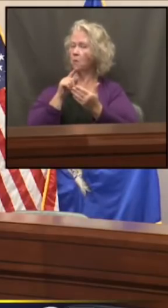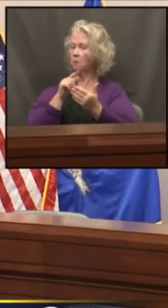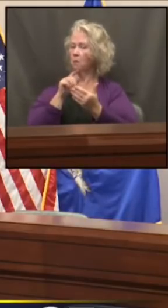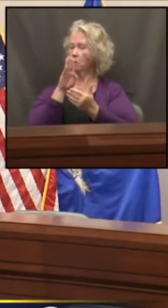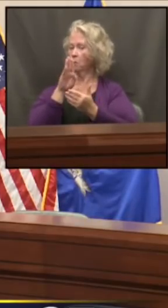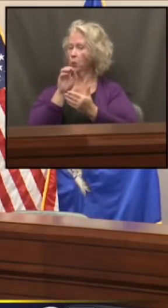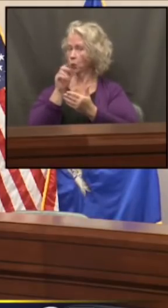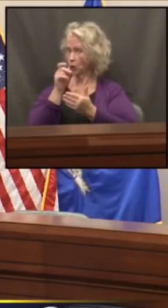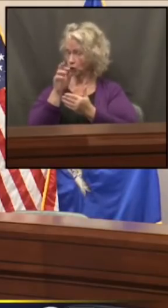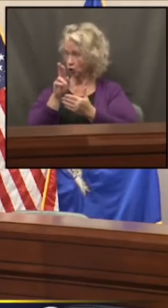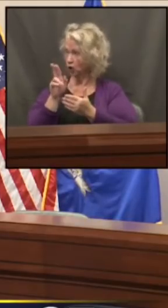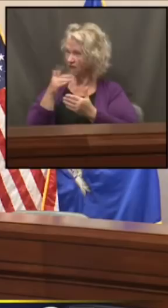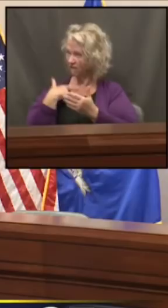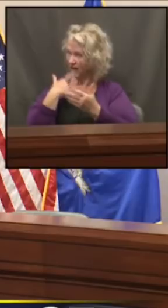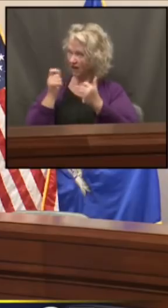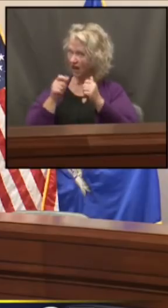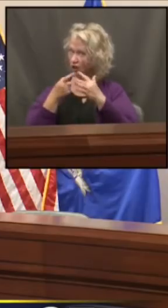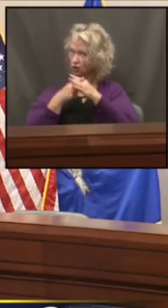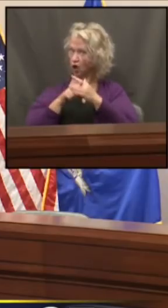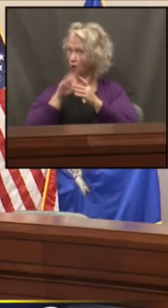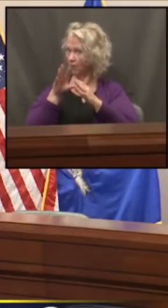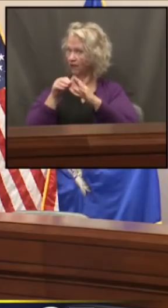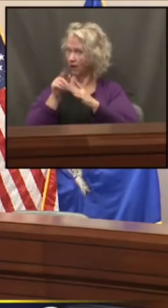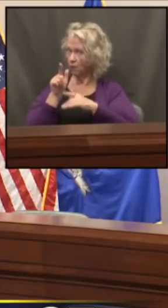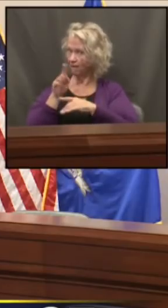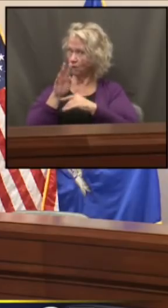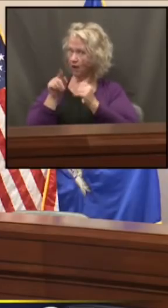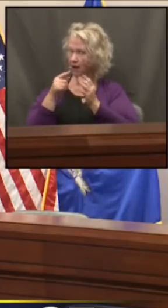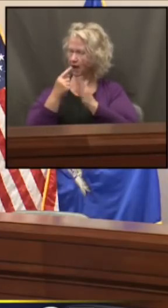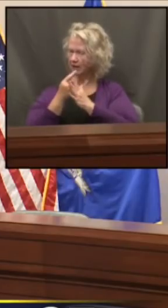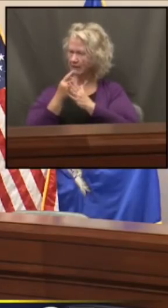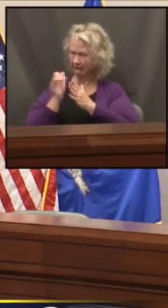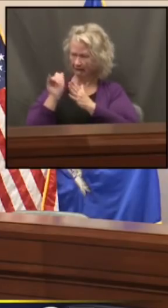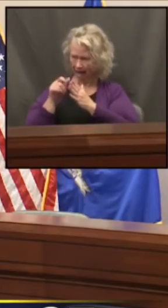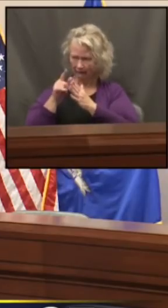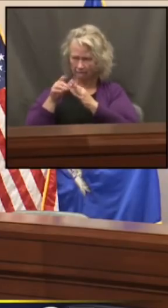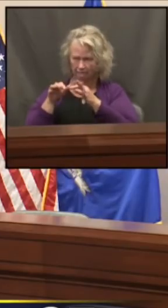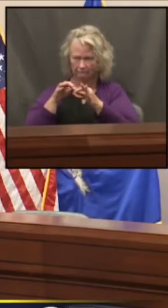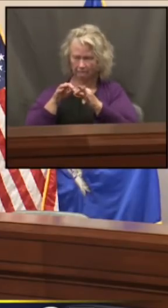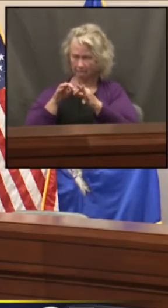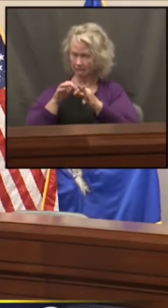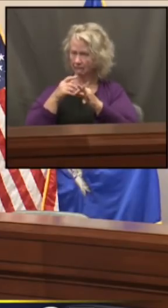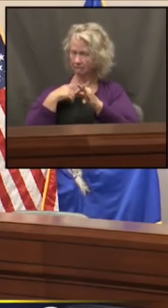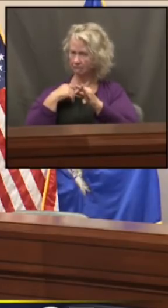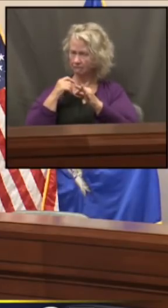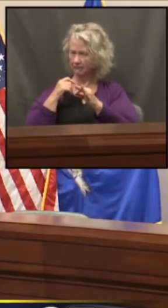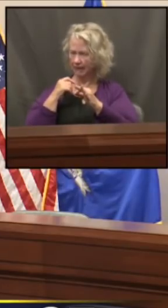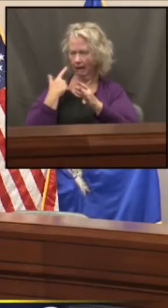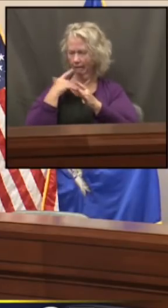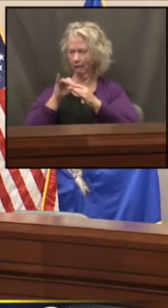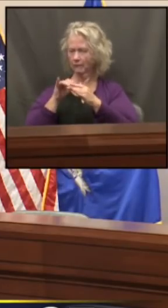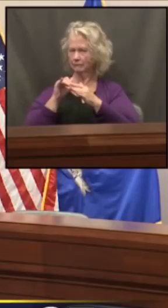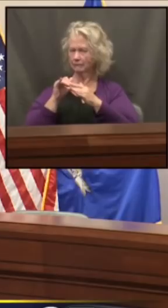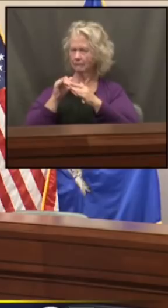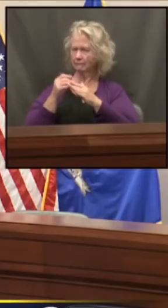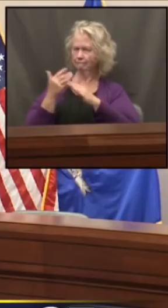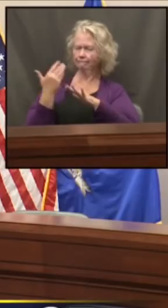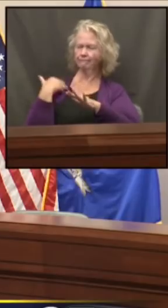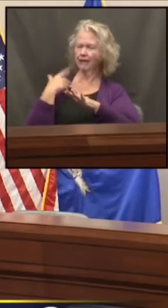administered in 24 hours, within 24 hours. Could you clarify that a little bit? I'm a little, I know it's been about an hour, so I'm a little fuzzy on